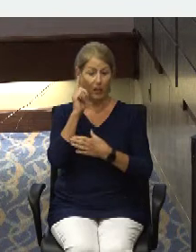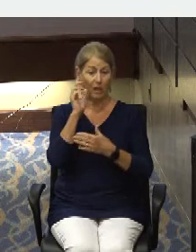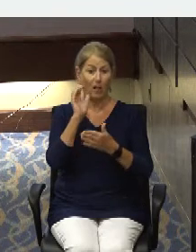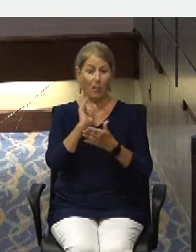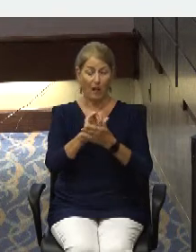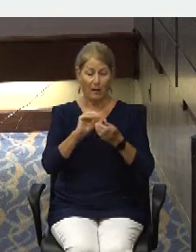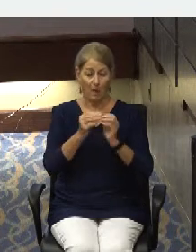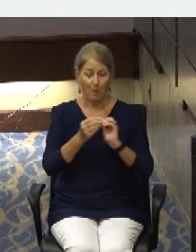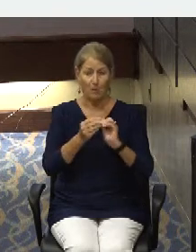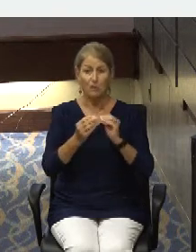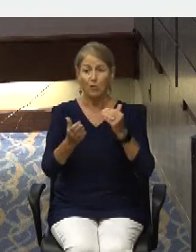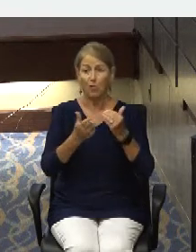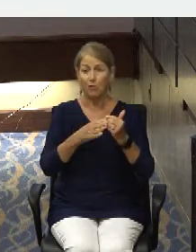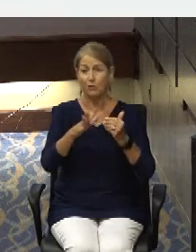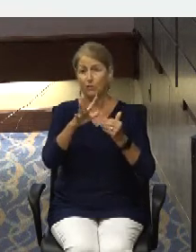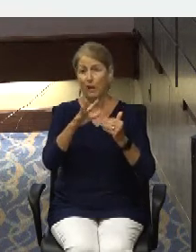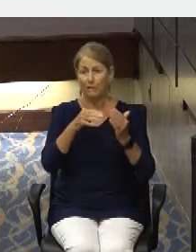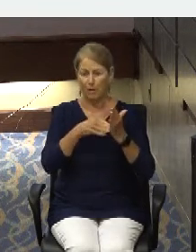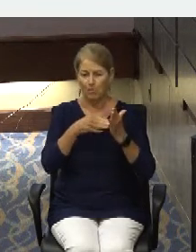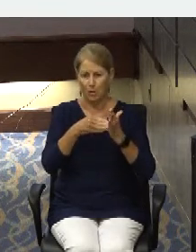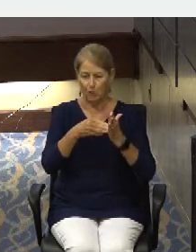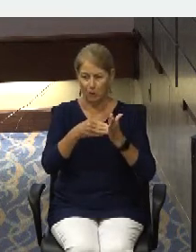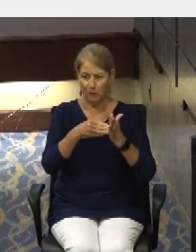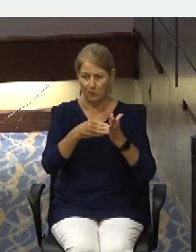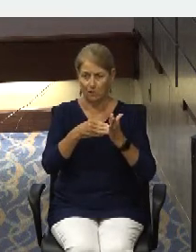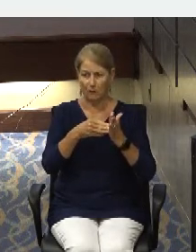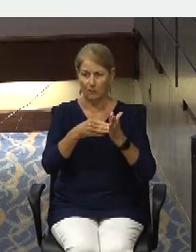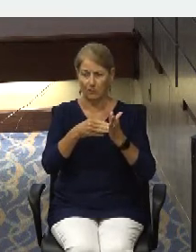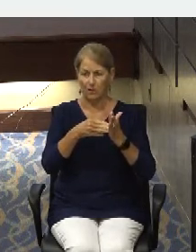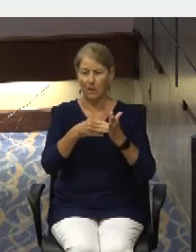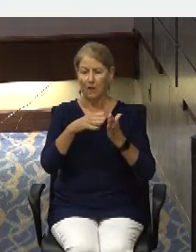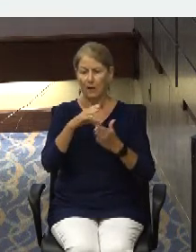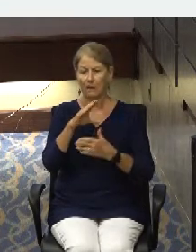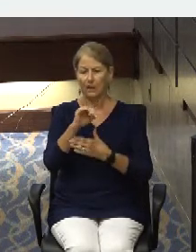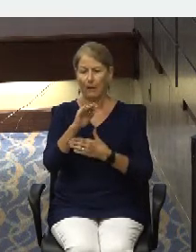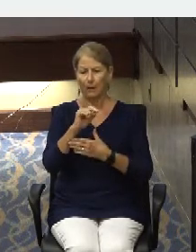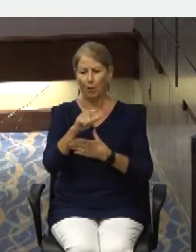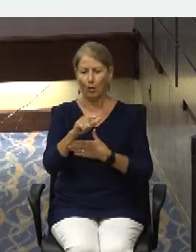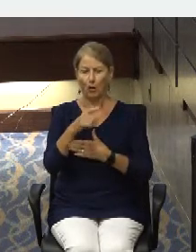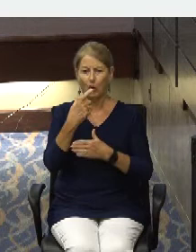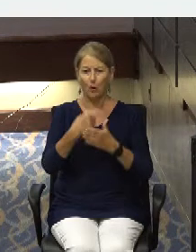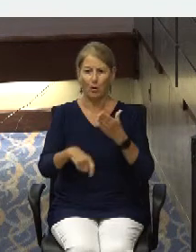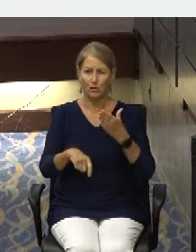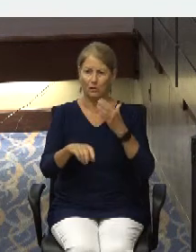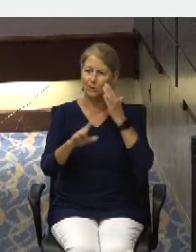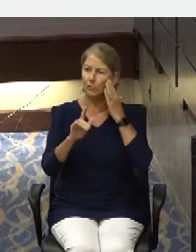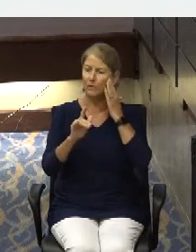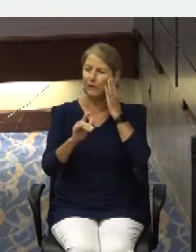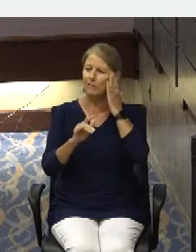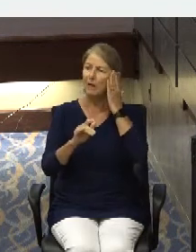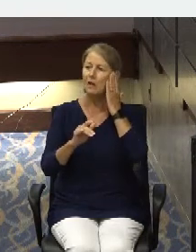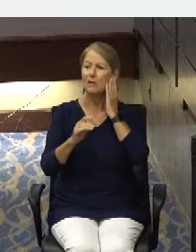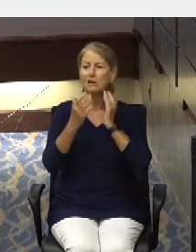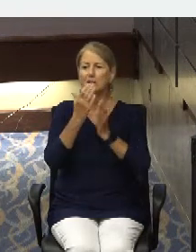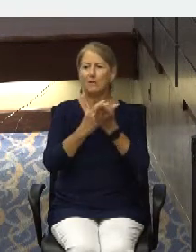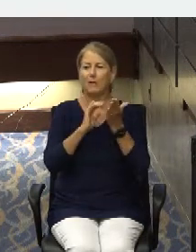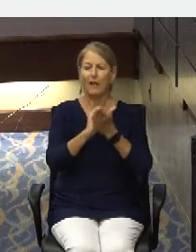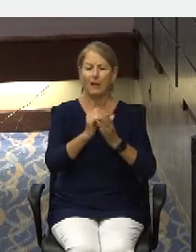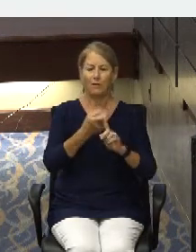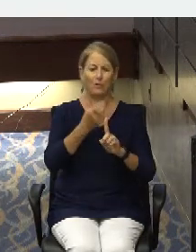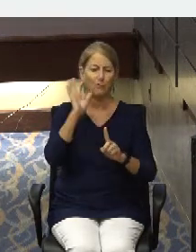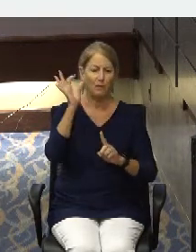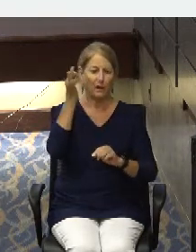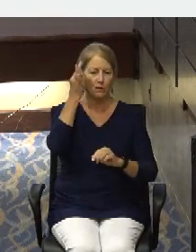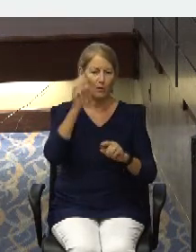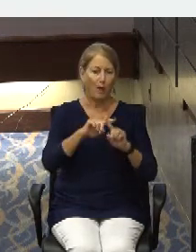a year. And then I think, Andre, the capital costs were like 25 or 30 million. Some of that was coming from federal, but a lot